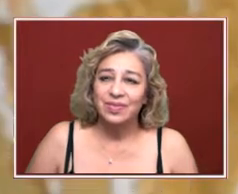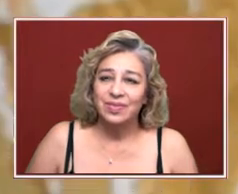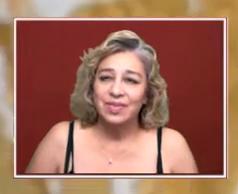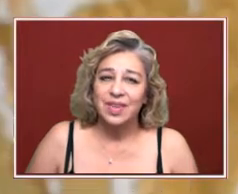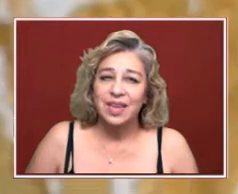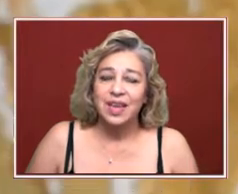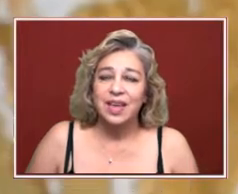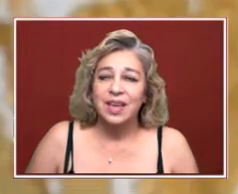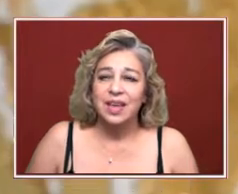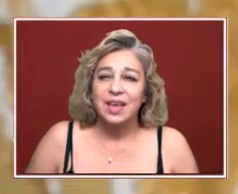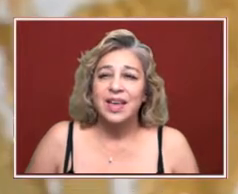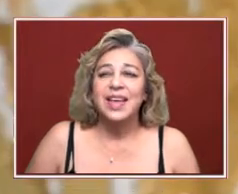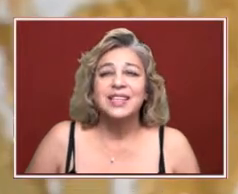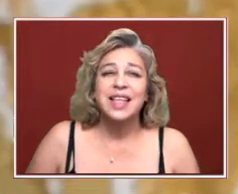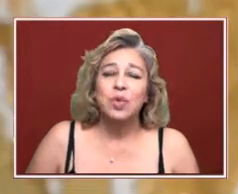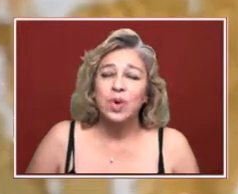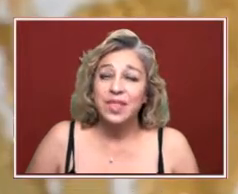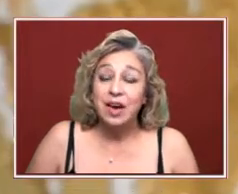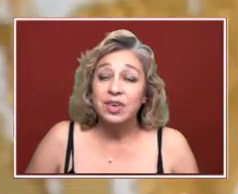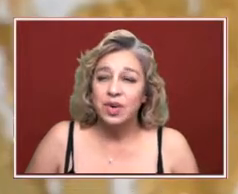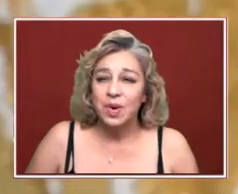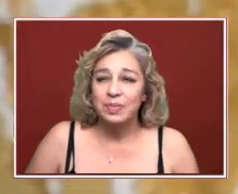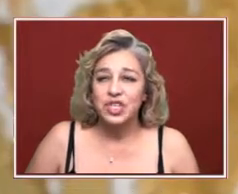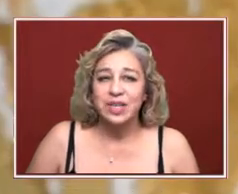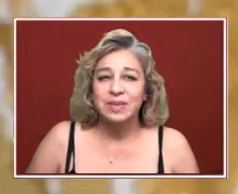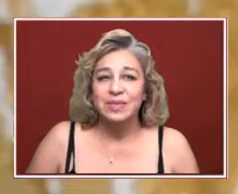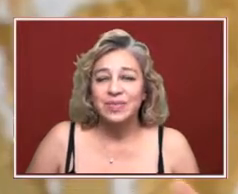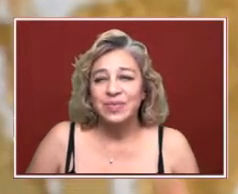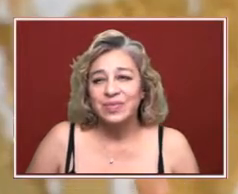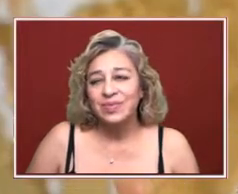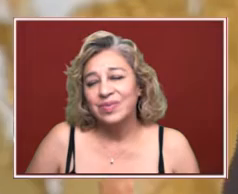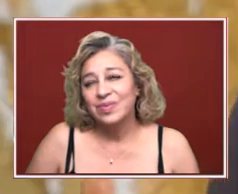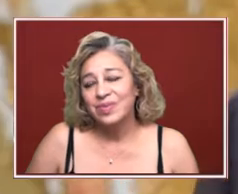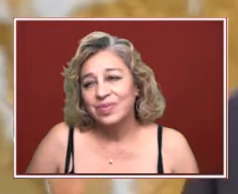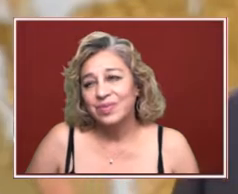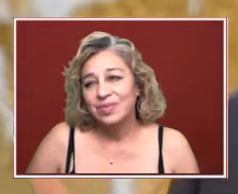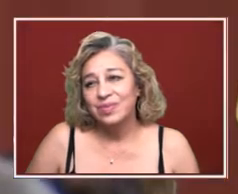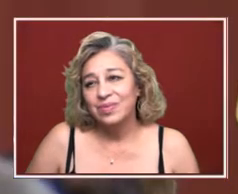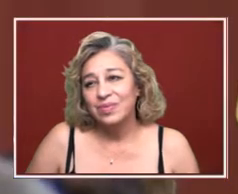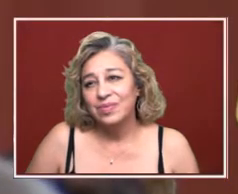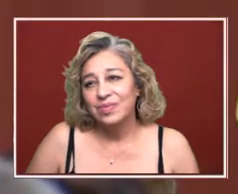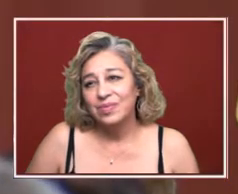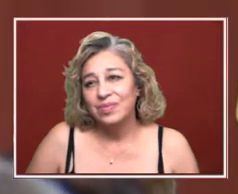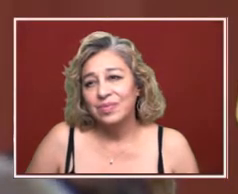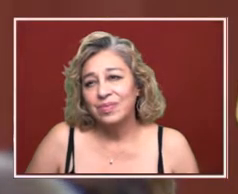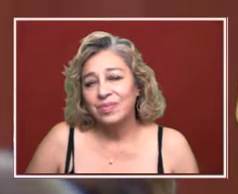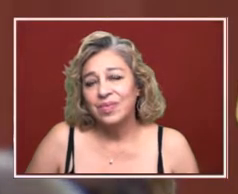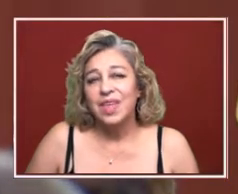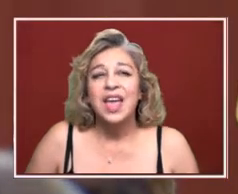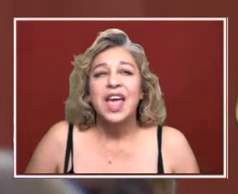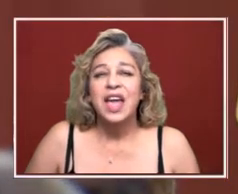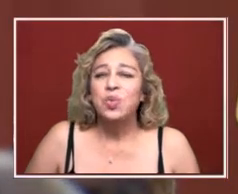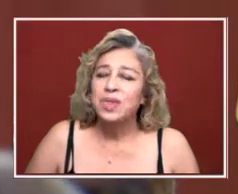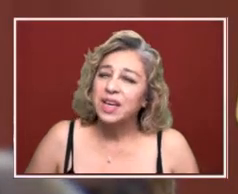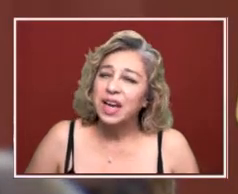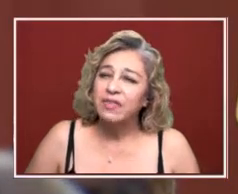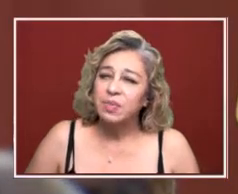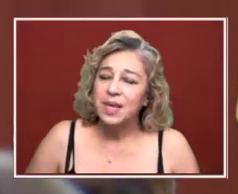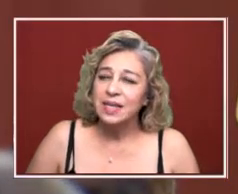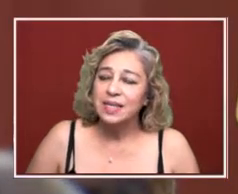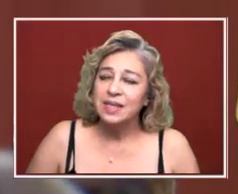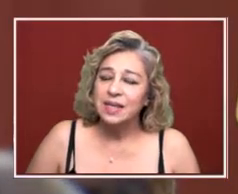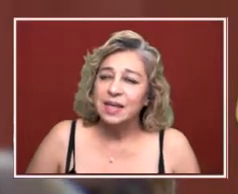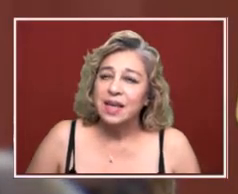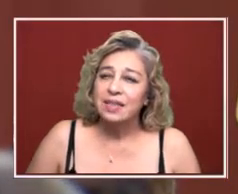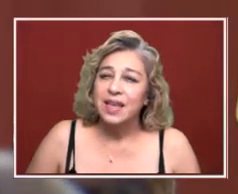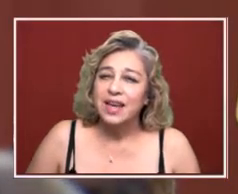corrupción. Is that without corruption. Y con un gobierno austero. And with a